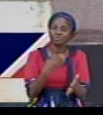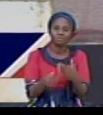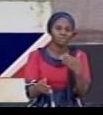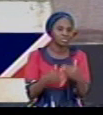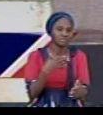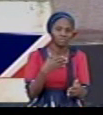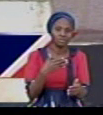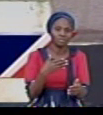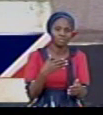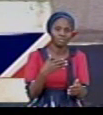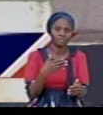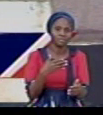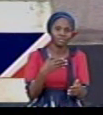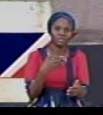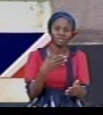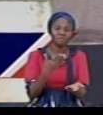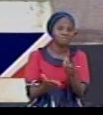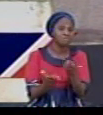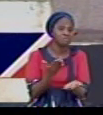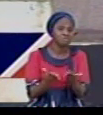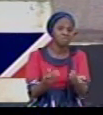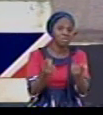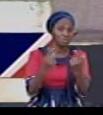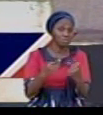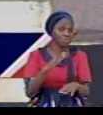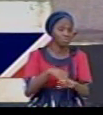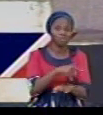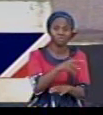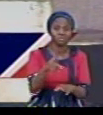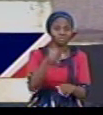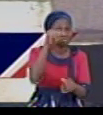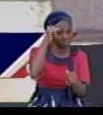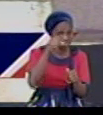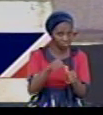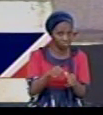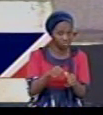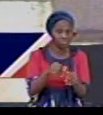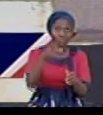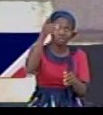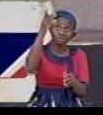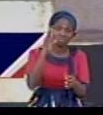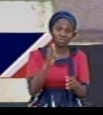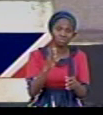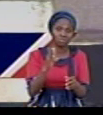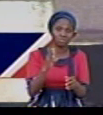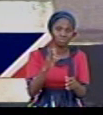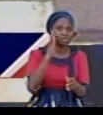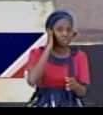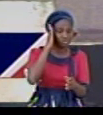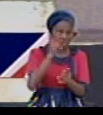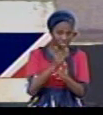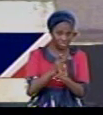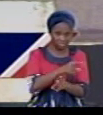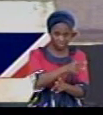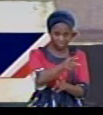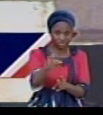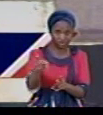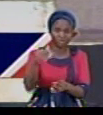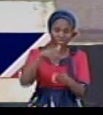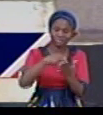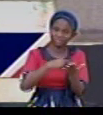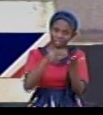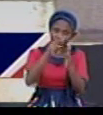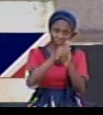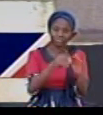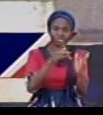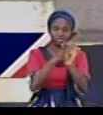whatever may come upon you, remember, God will preserve you in